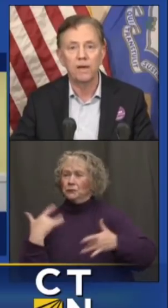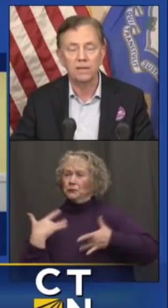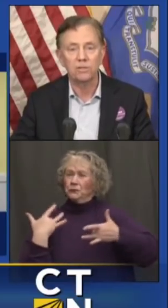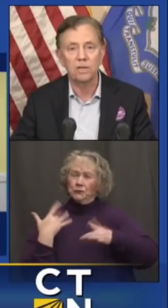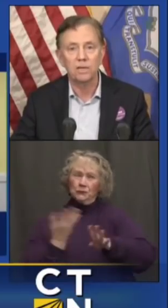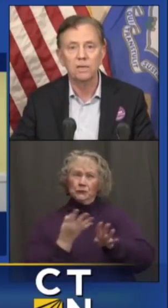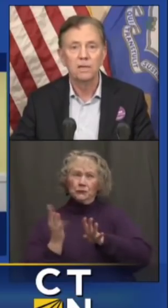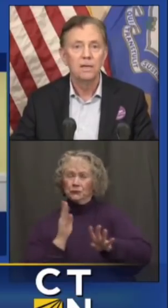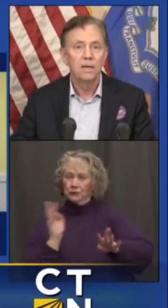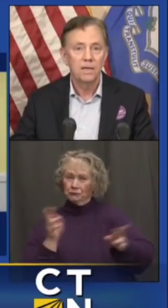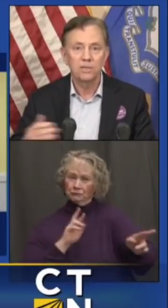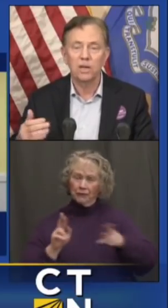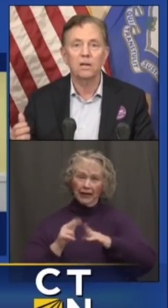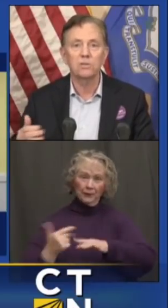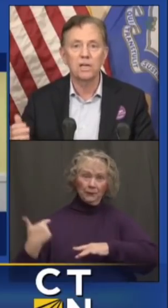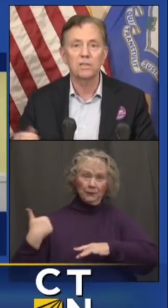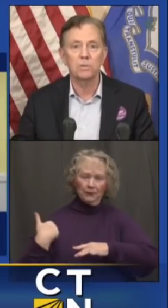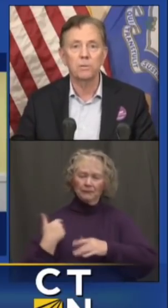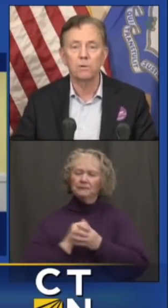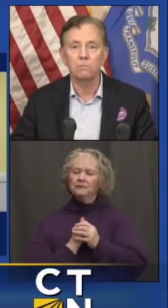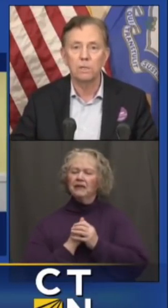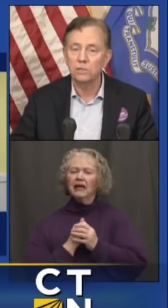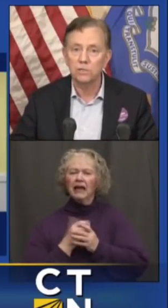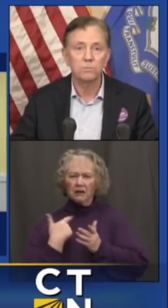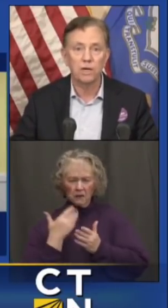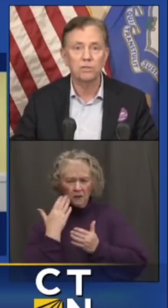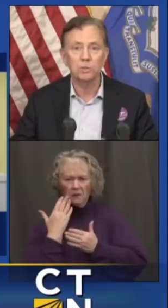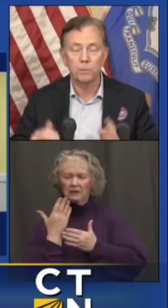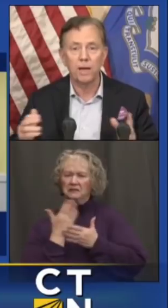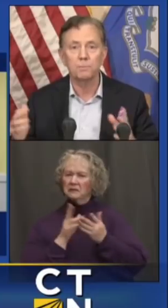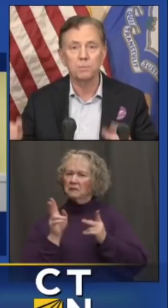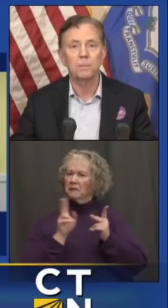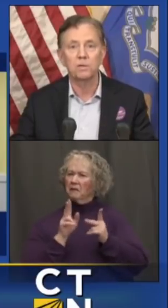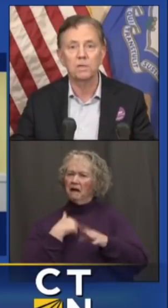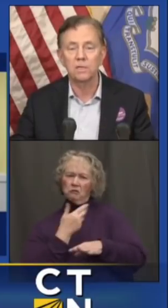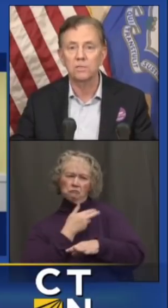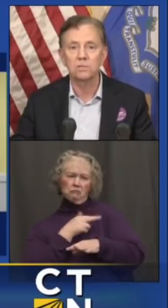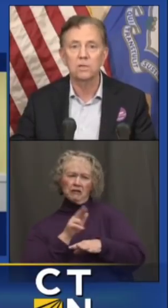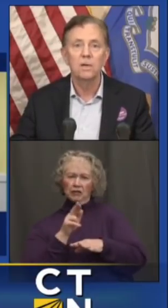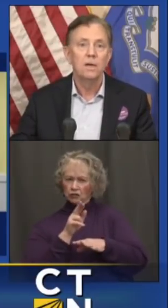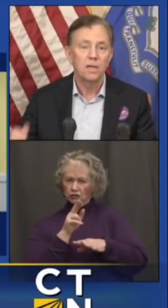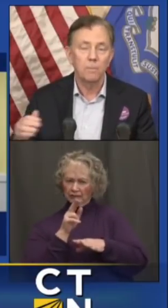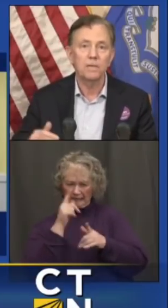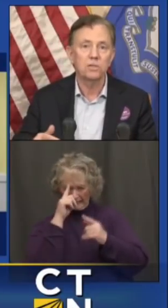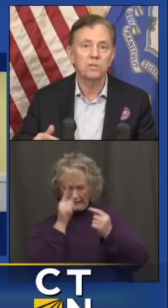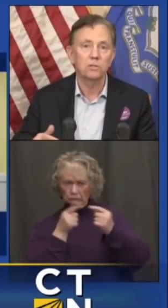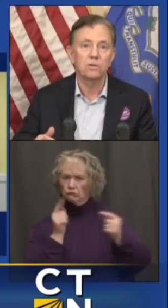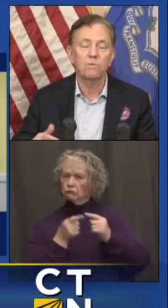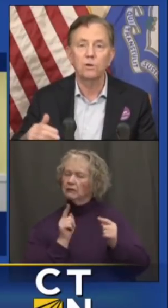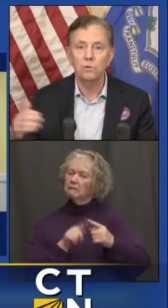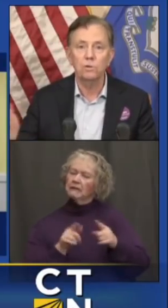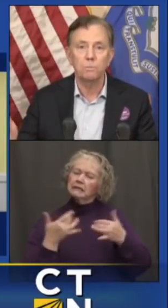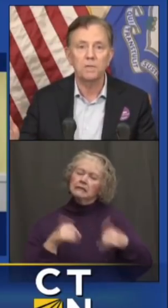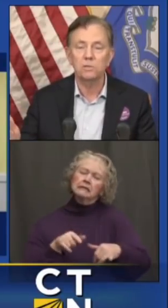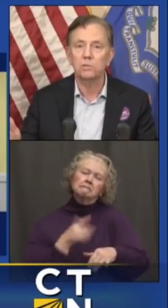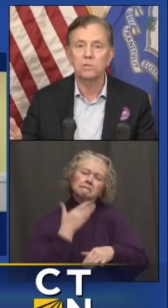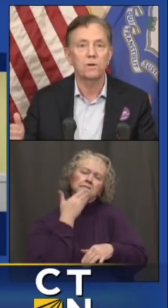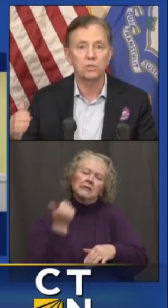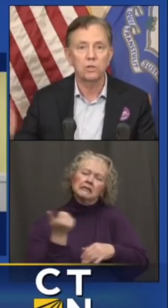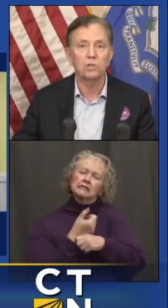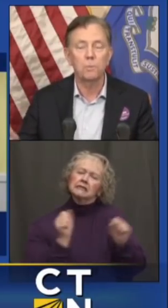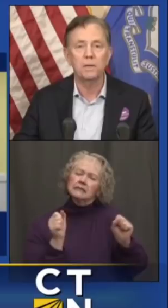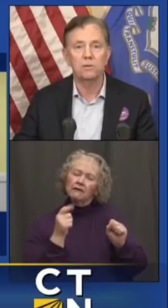get vaccinated. And he said, I understand some of your religious objections, perhaps, but I'm telling you, this is in the best interest of you, best